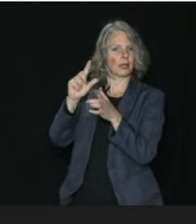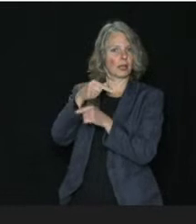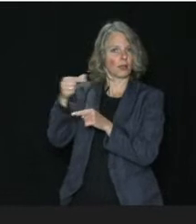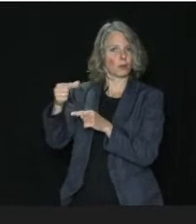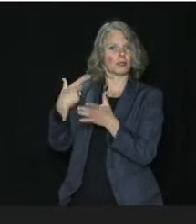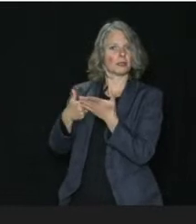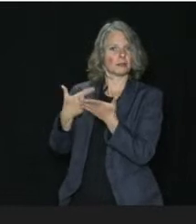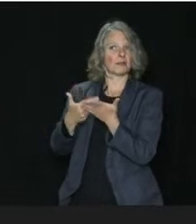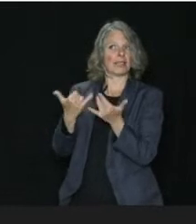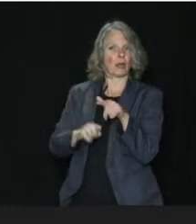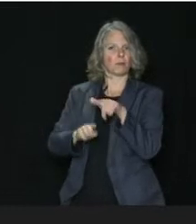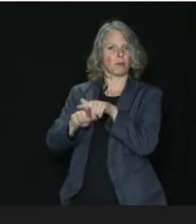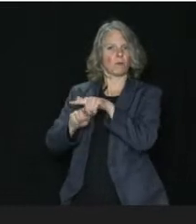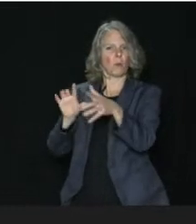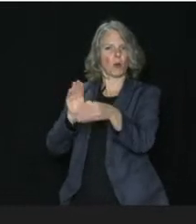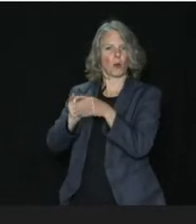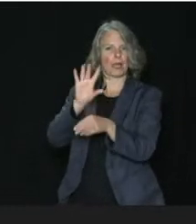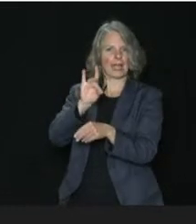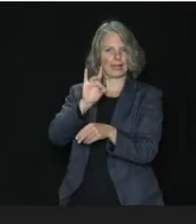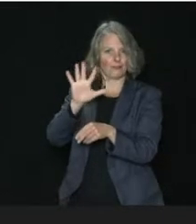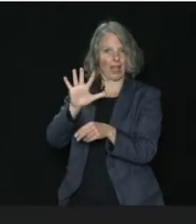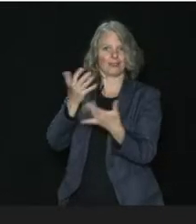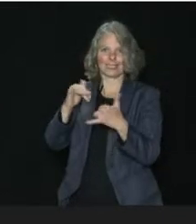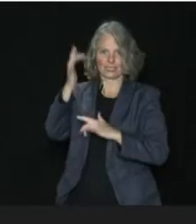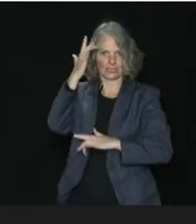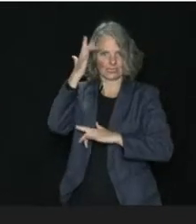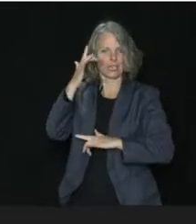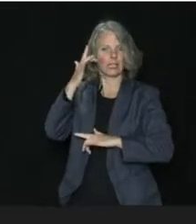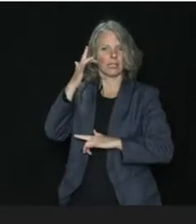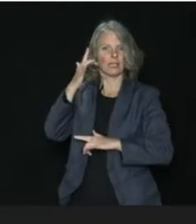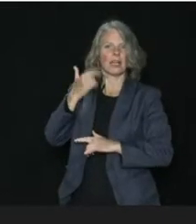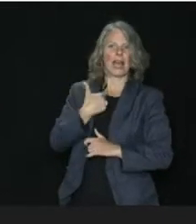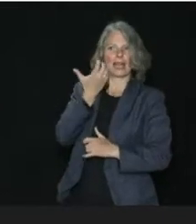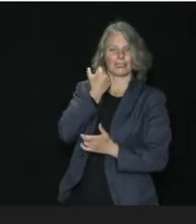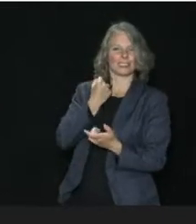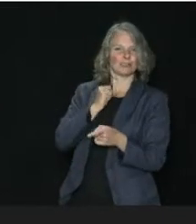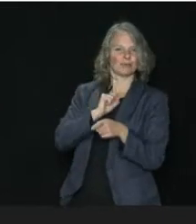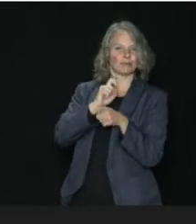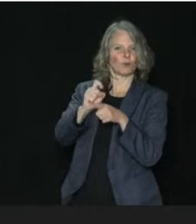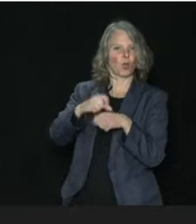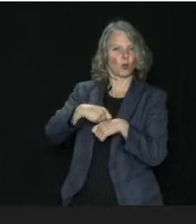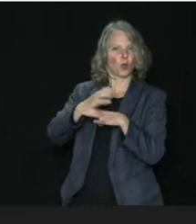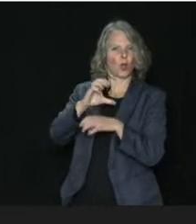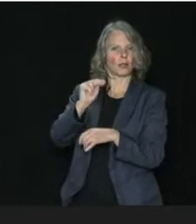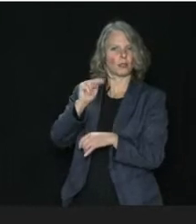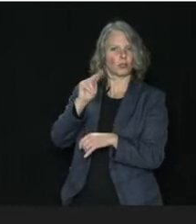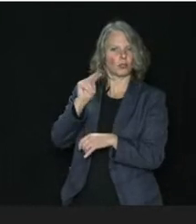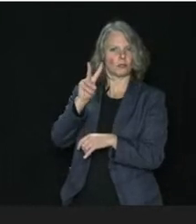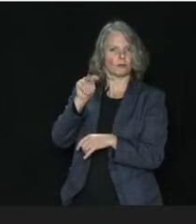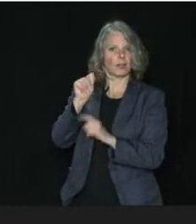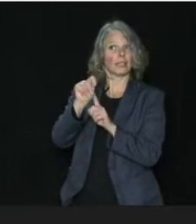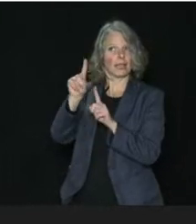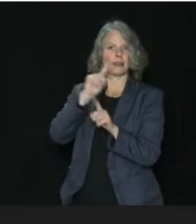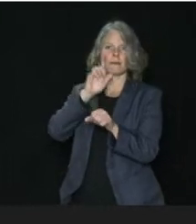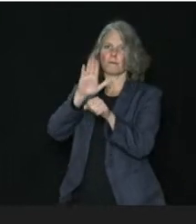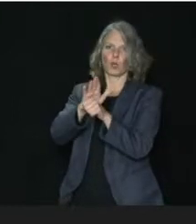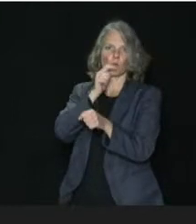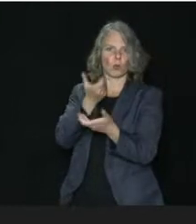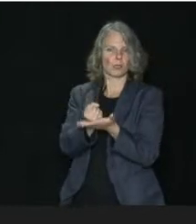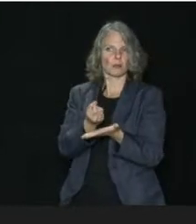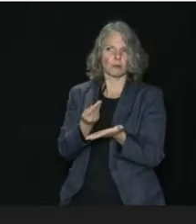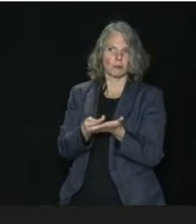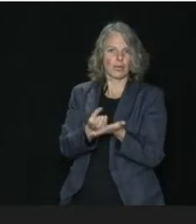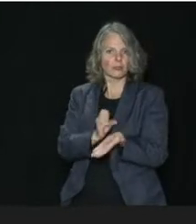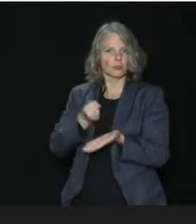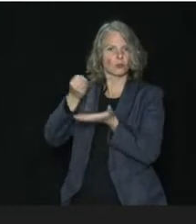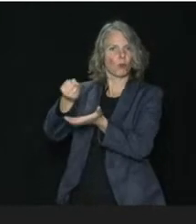active cases. Speaking with the government of Nunavut and Nunavut Tungavik Incorporated to provide significant financial support for food